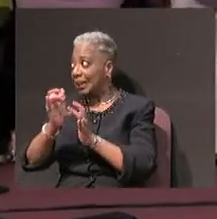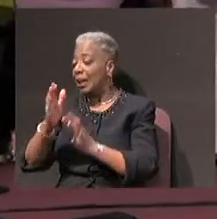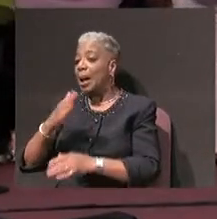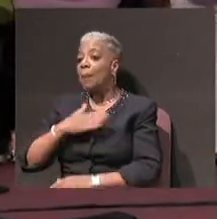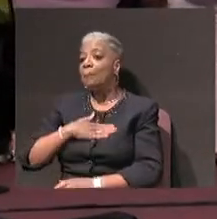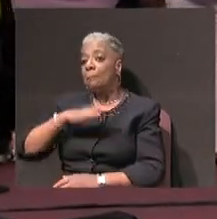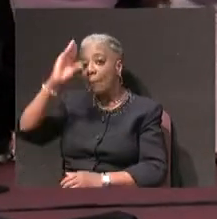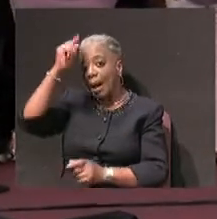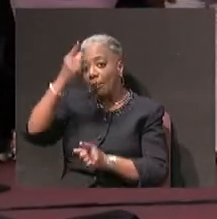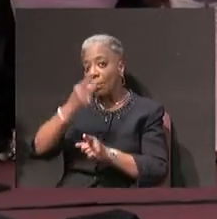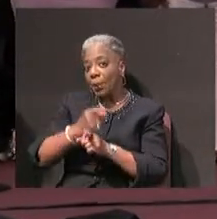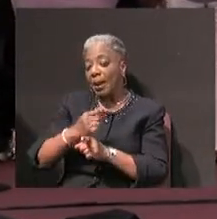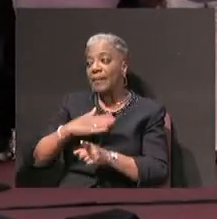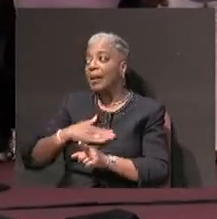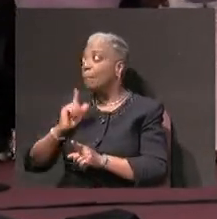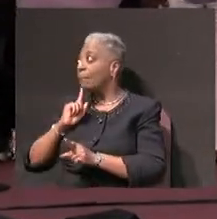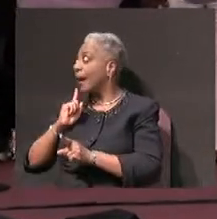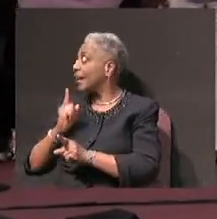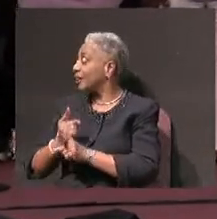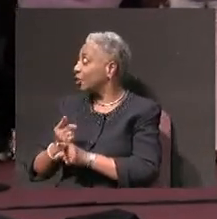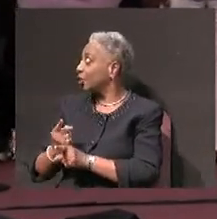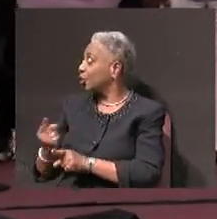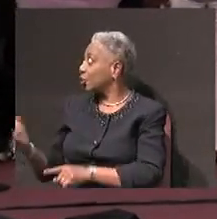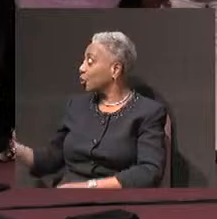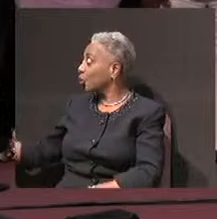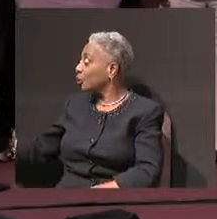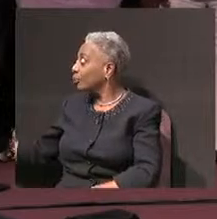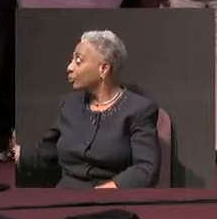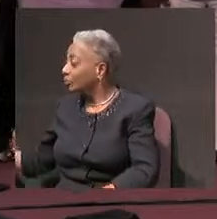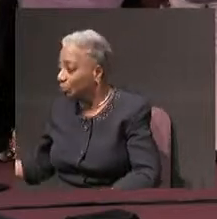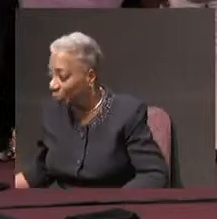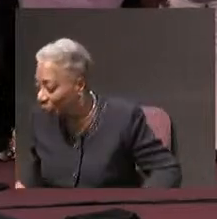our choir leads us in song? Why don't you come?